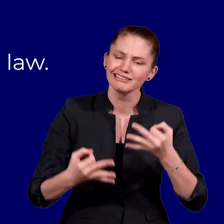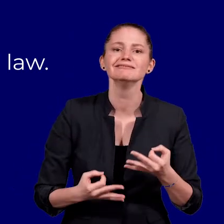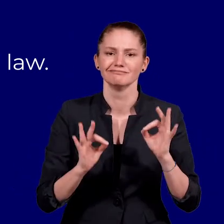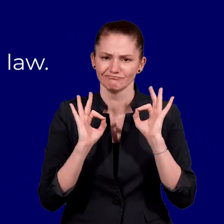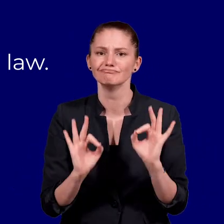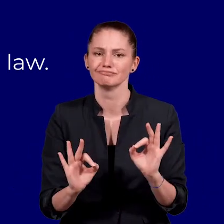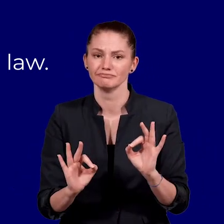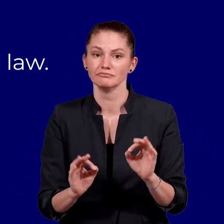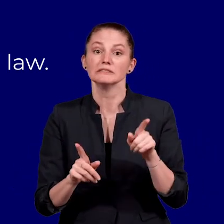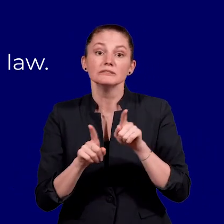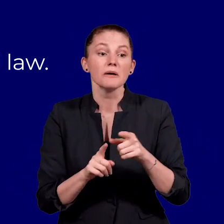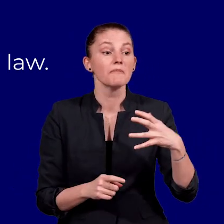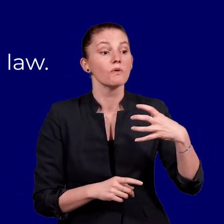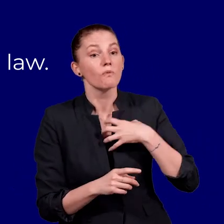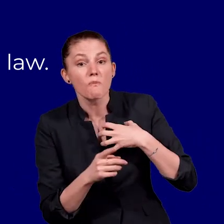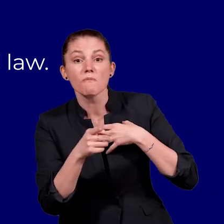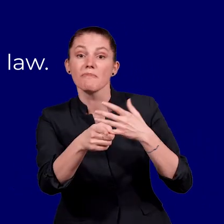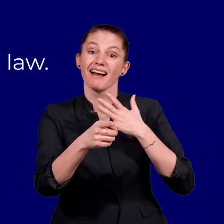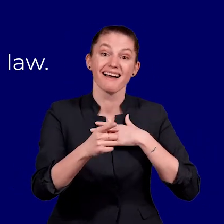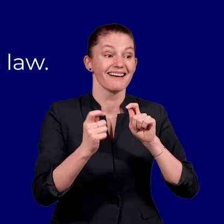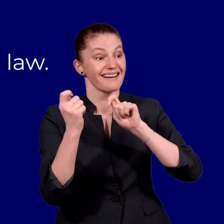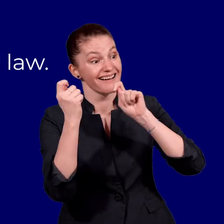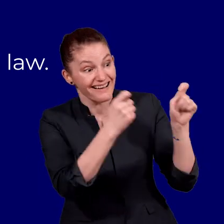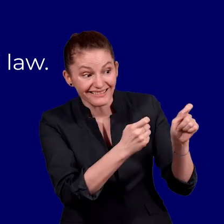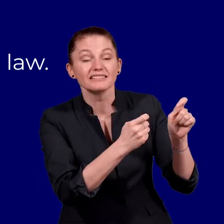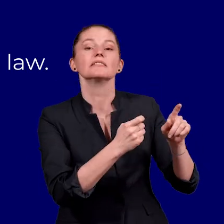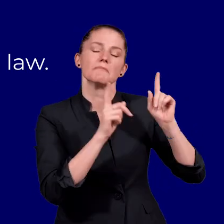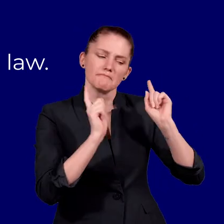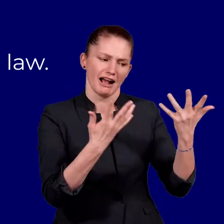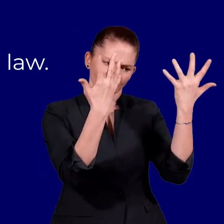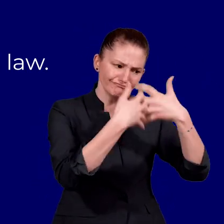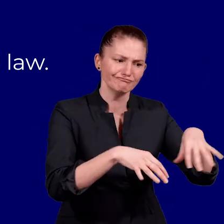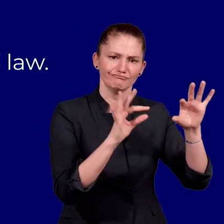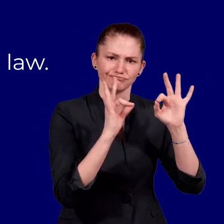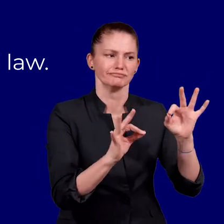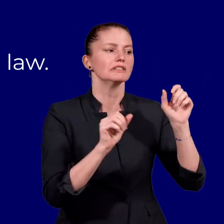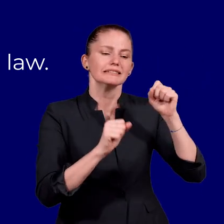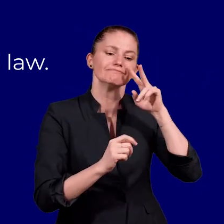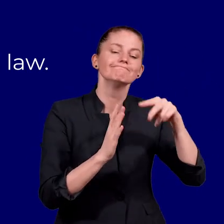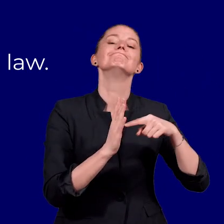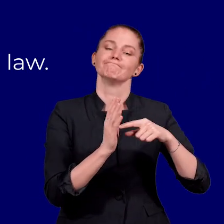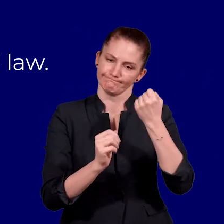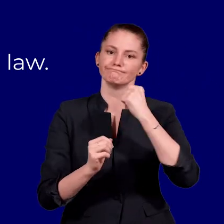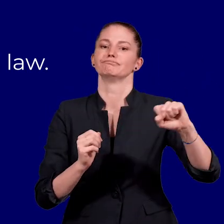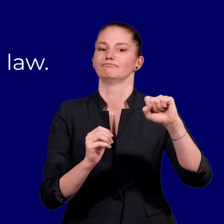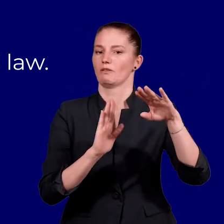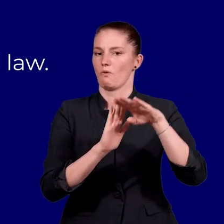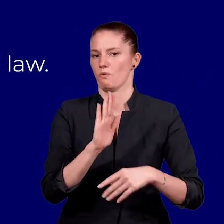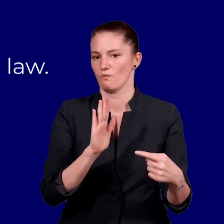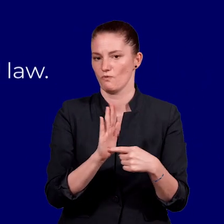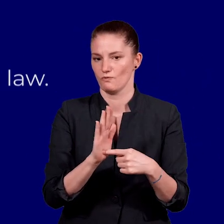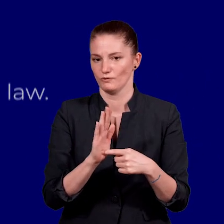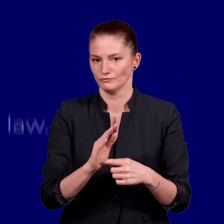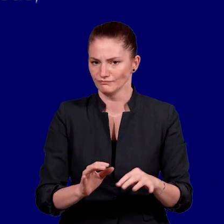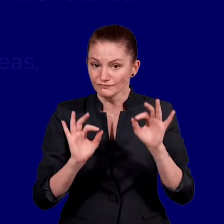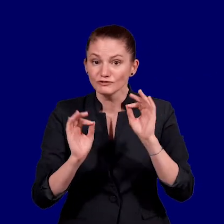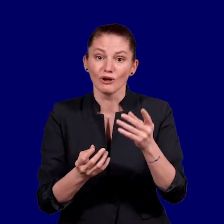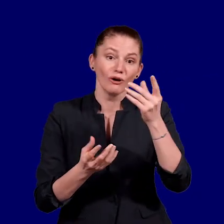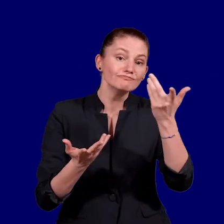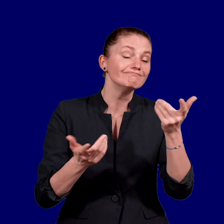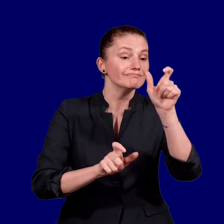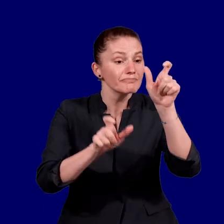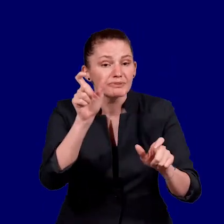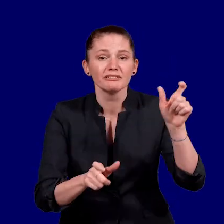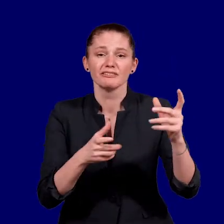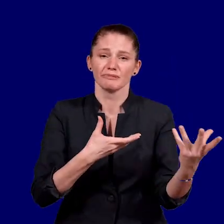strengthen complaints mechanisms for breaches of EU law, to meaningfully consult and involve disabled